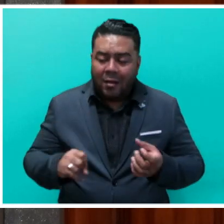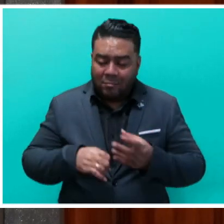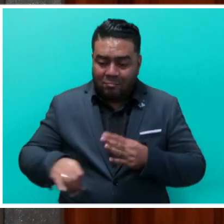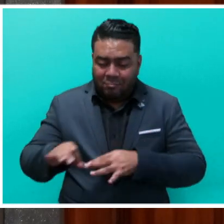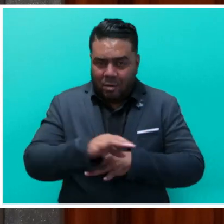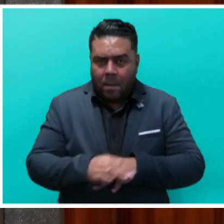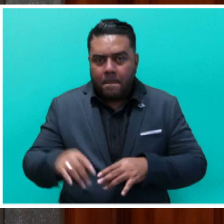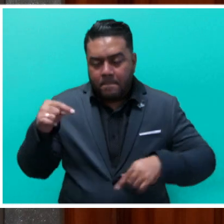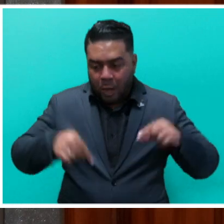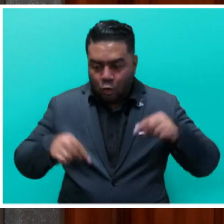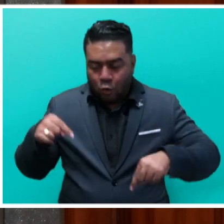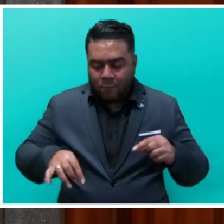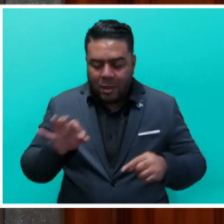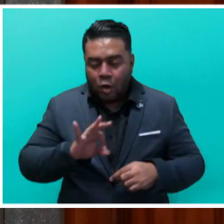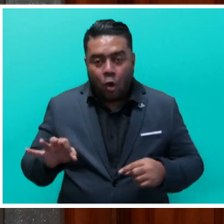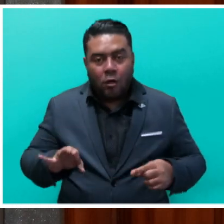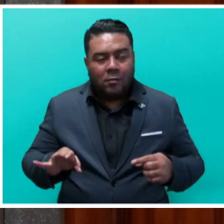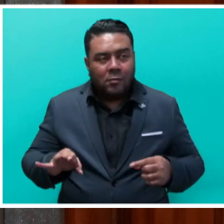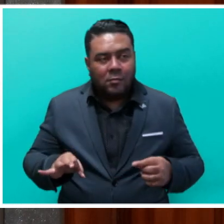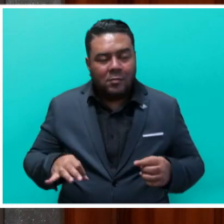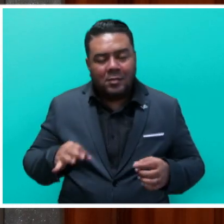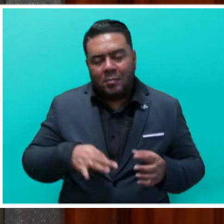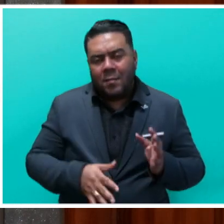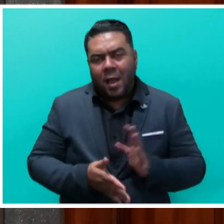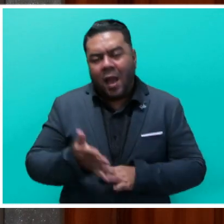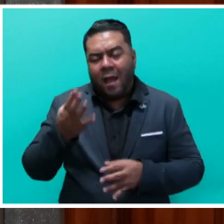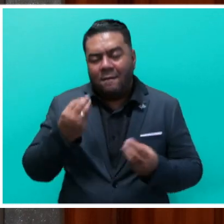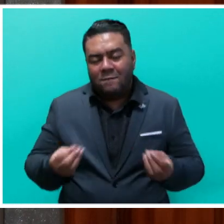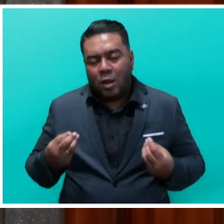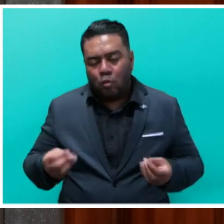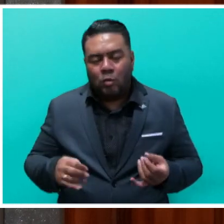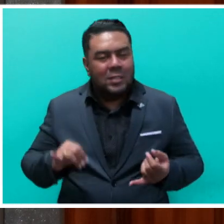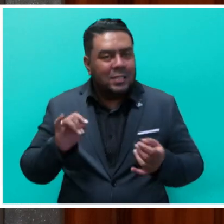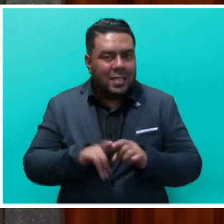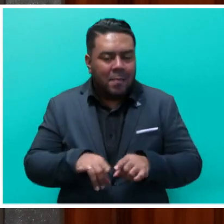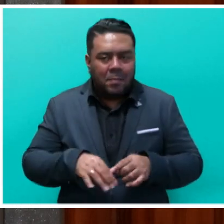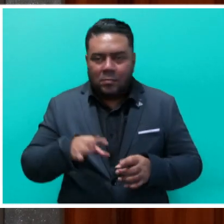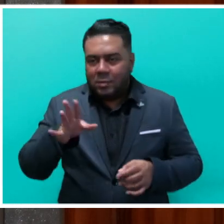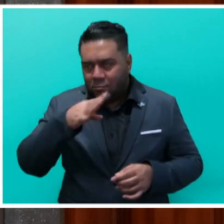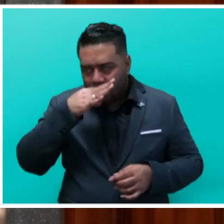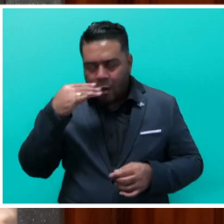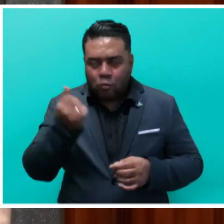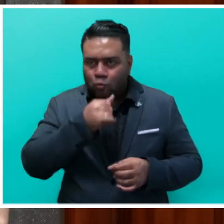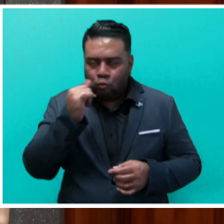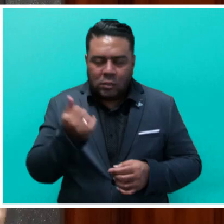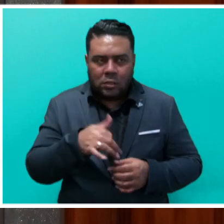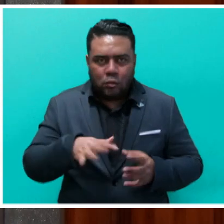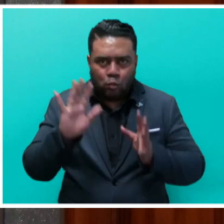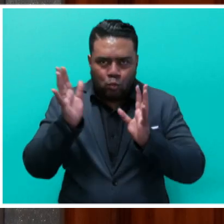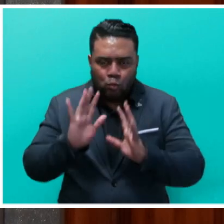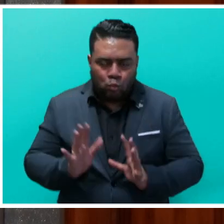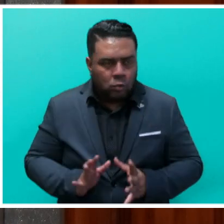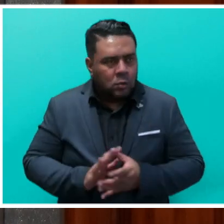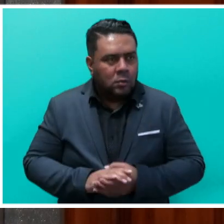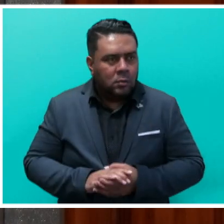including mangroves, and non-timber forest product including high-value species like sandalwood and agarwood. Honourable Speaker,